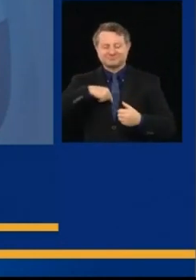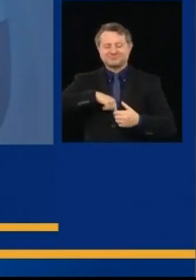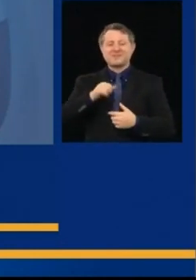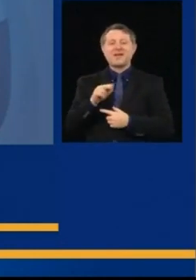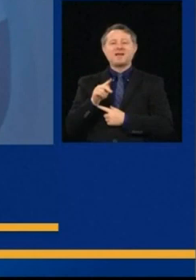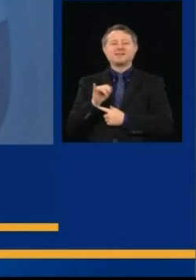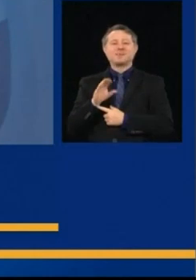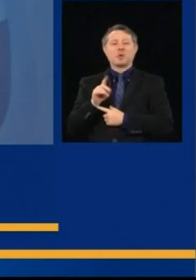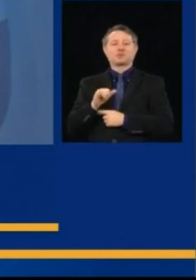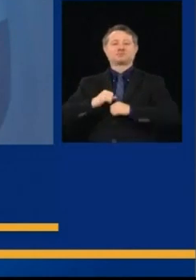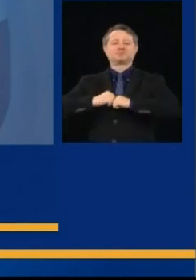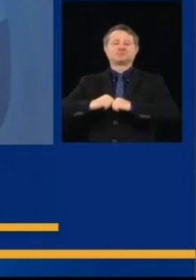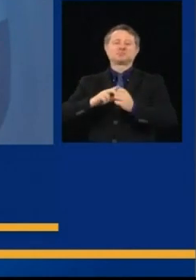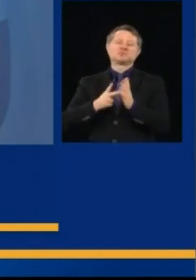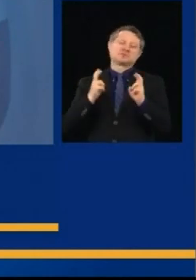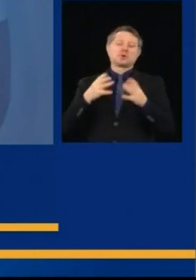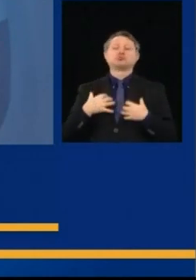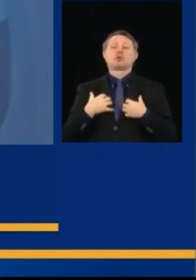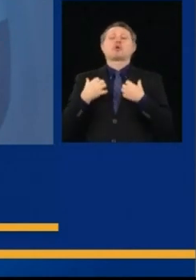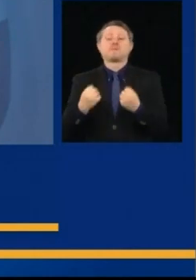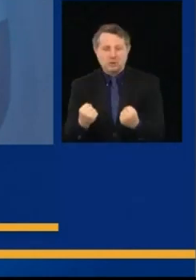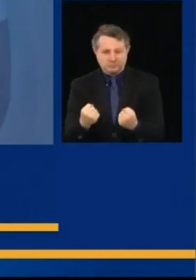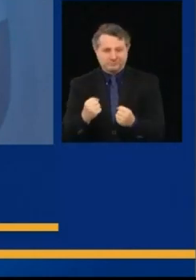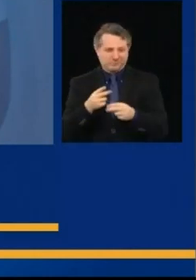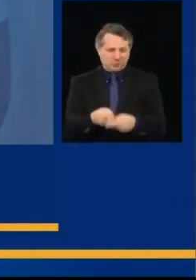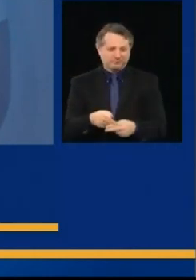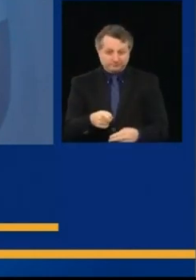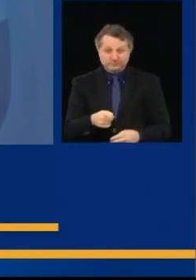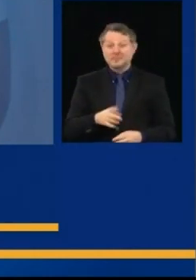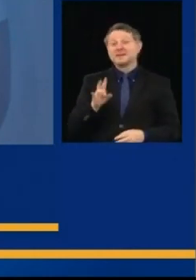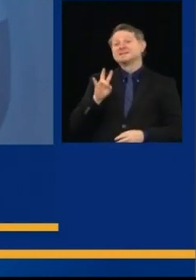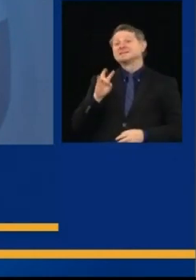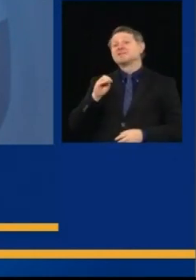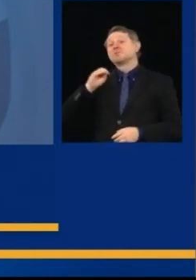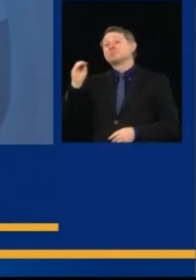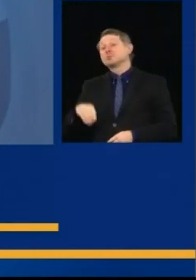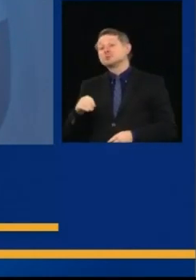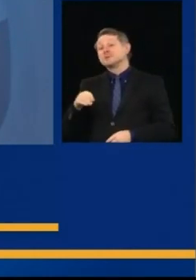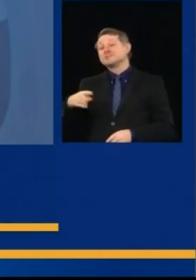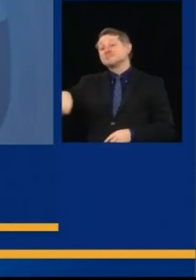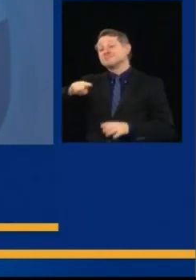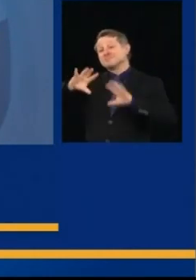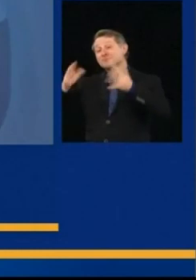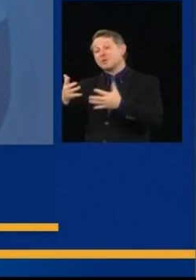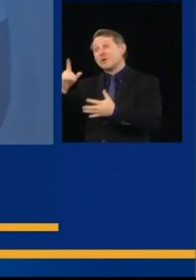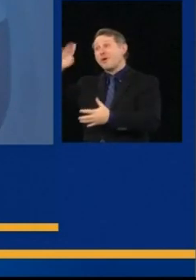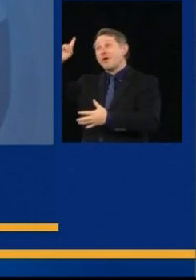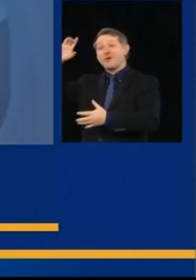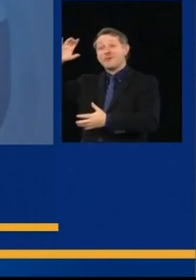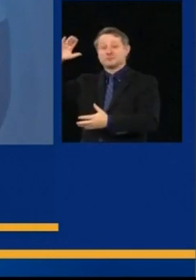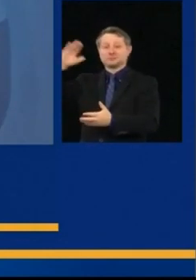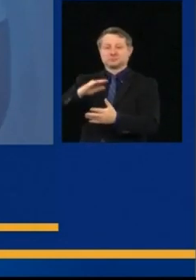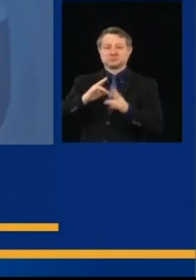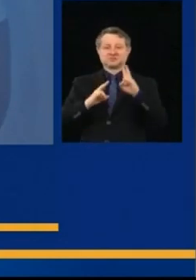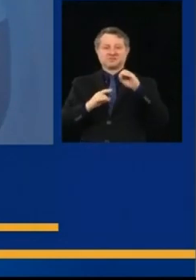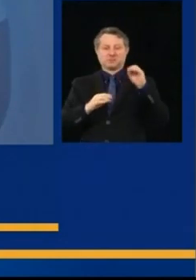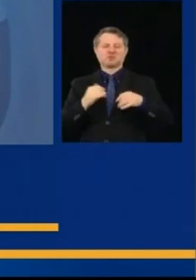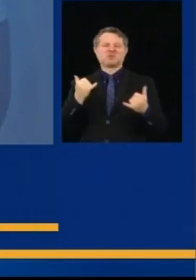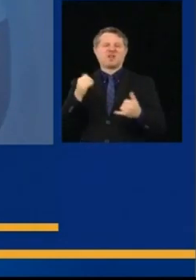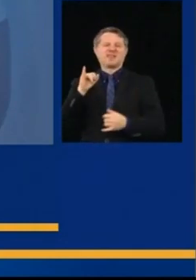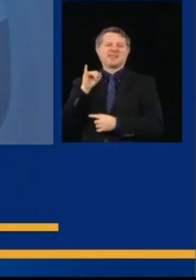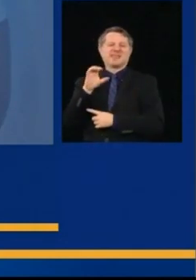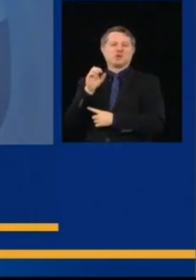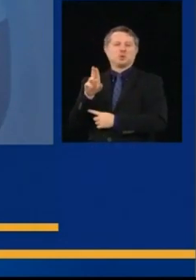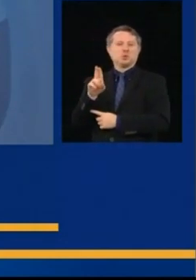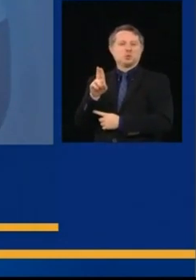virus. 70% of the cases went into ICU, which means they're serious. When you